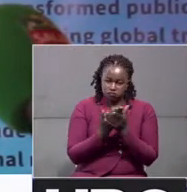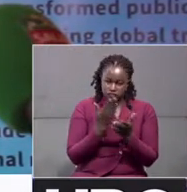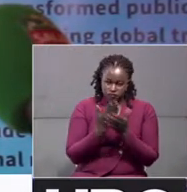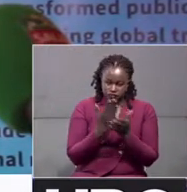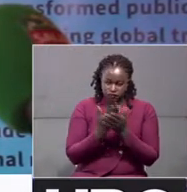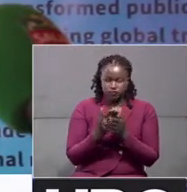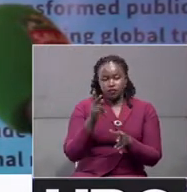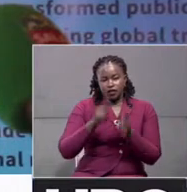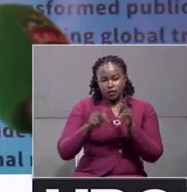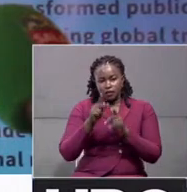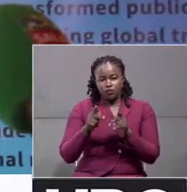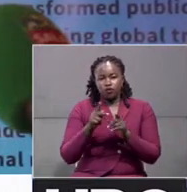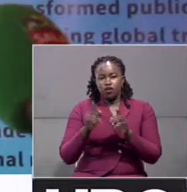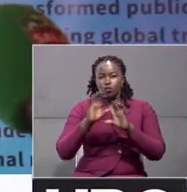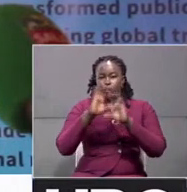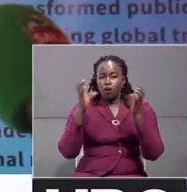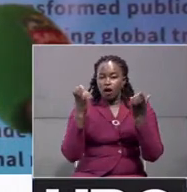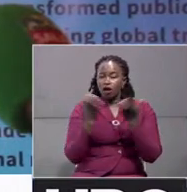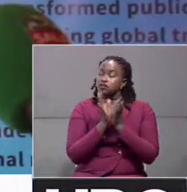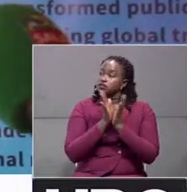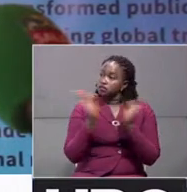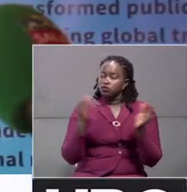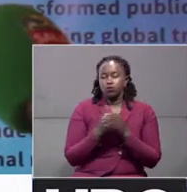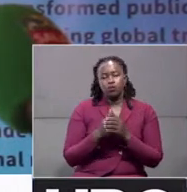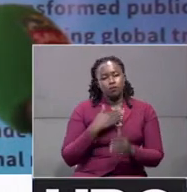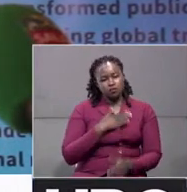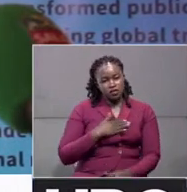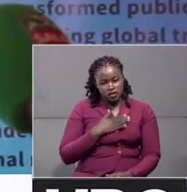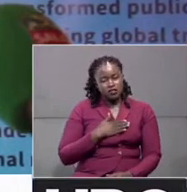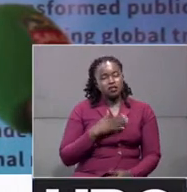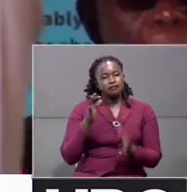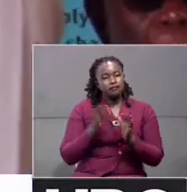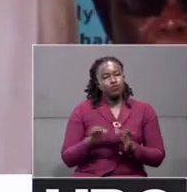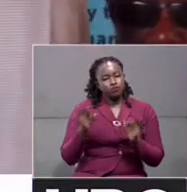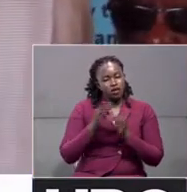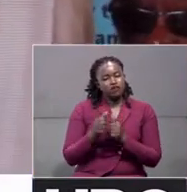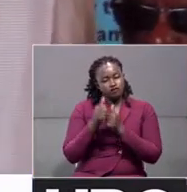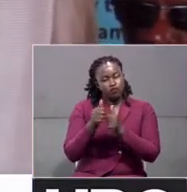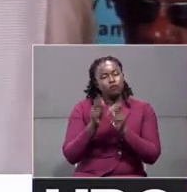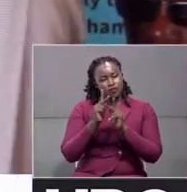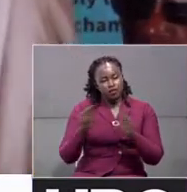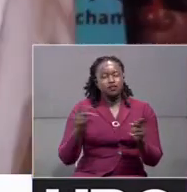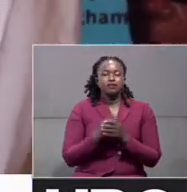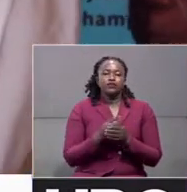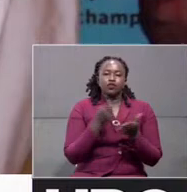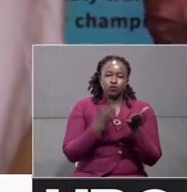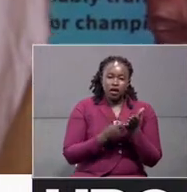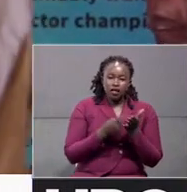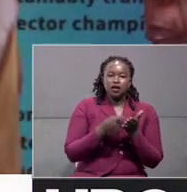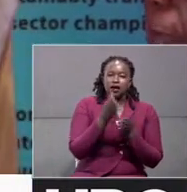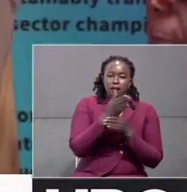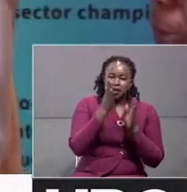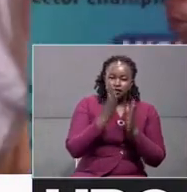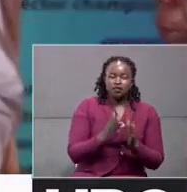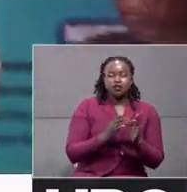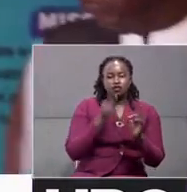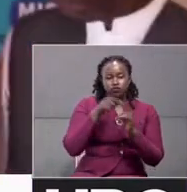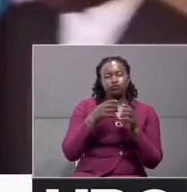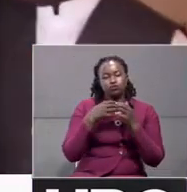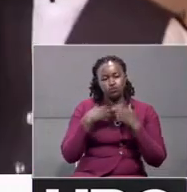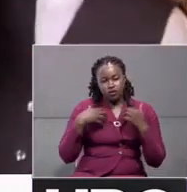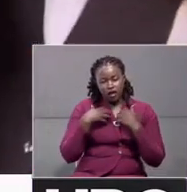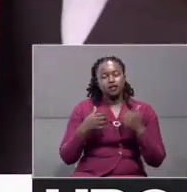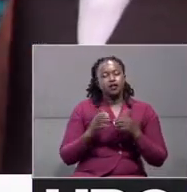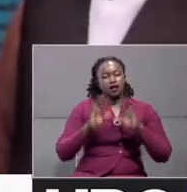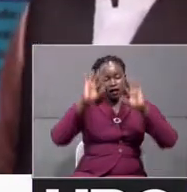humanity worldwide. Please let us observe peace. Uganda's ambassador to Sudan, Dr. Rashid Semudu,